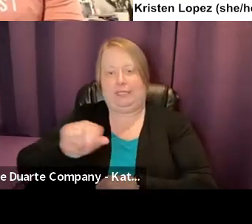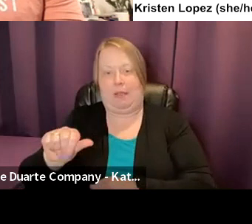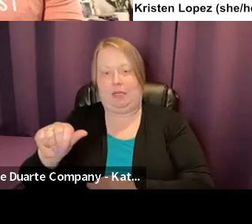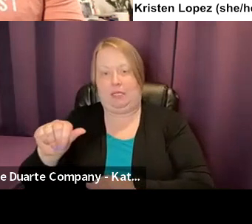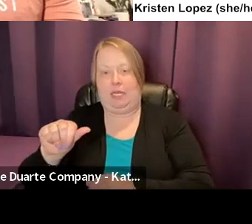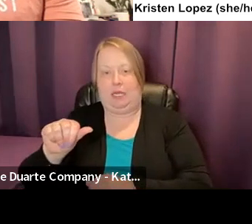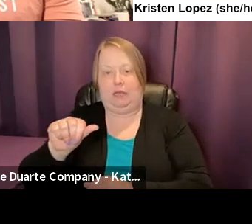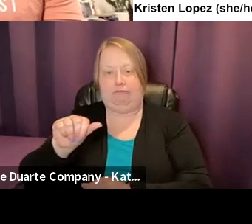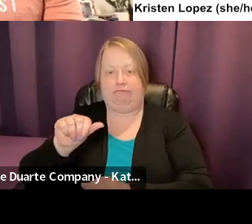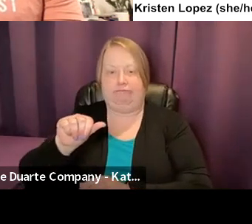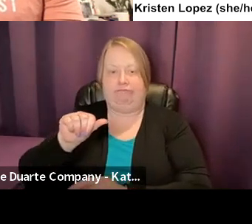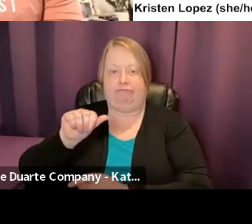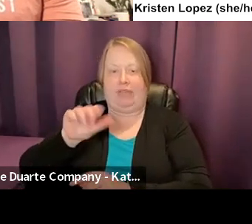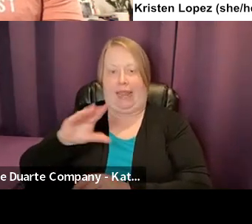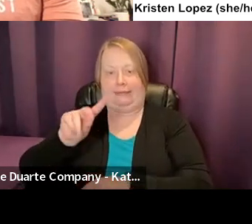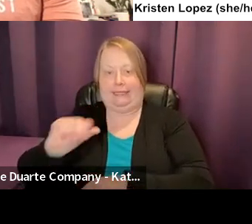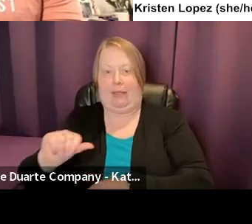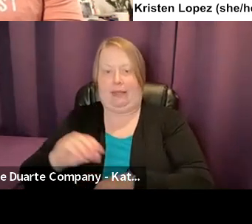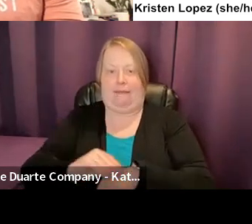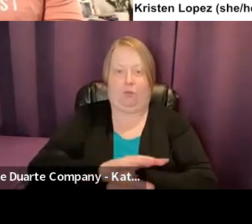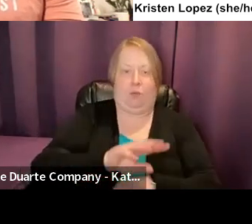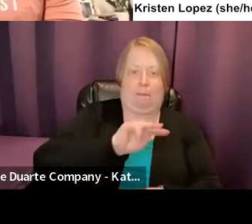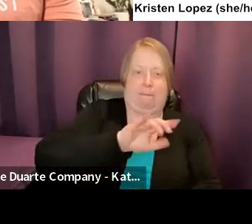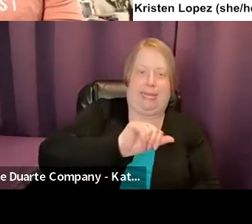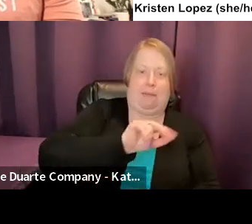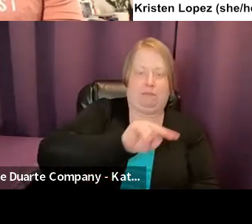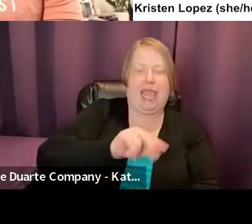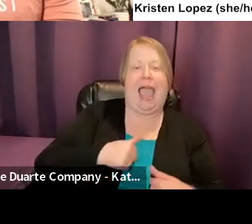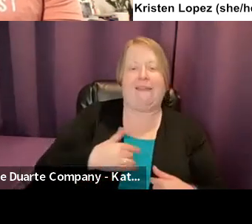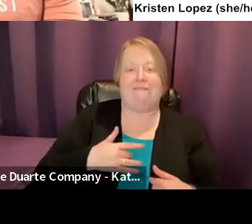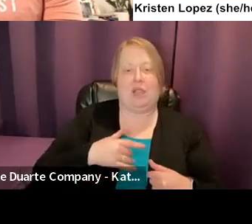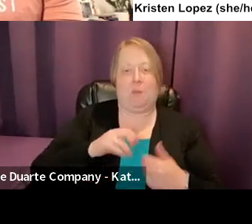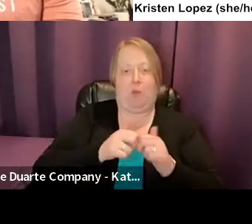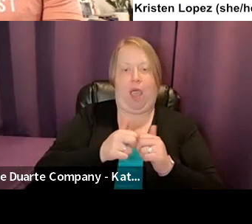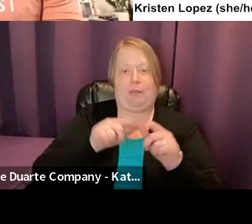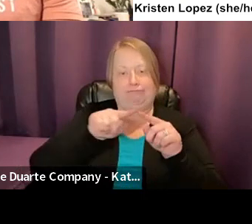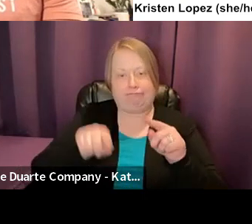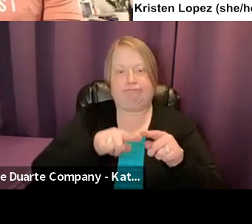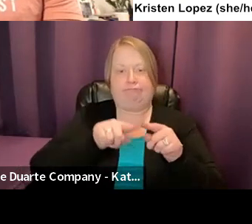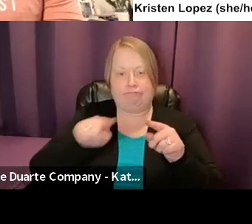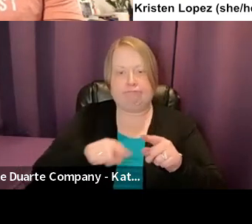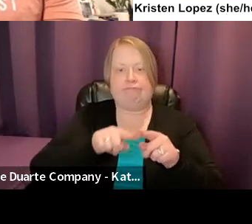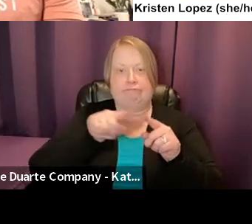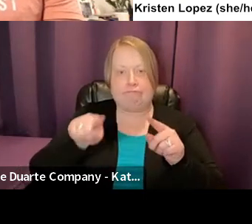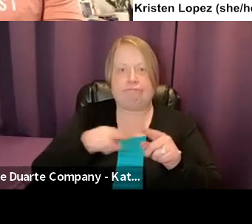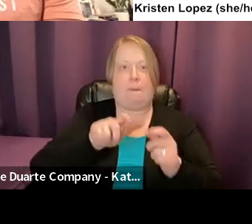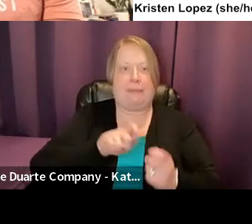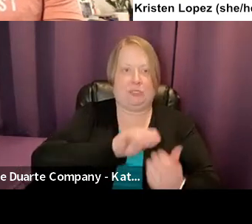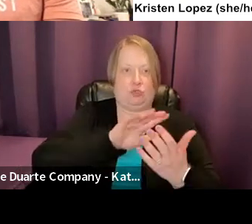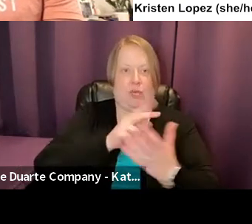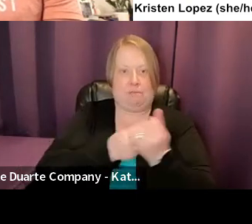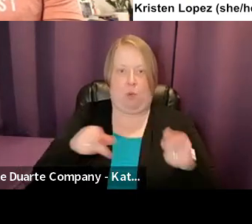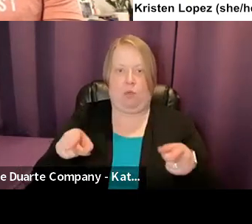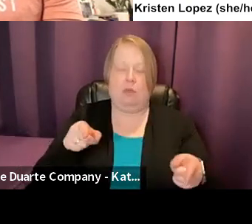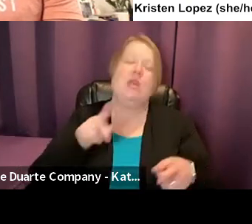a cyclical problem. We have to address both. We have to get more disabled people in the